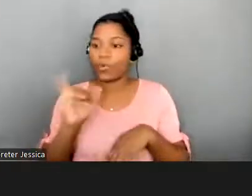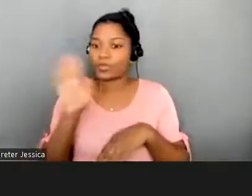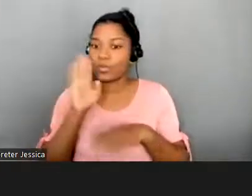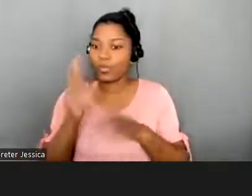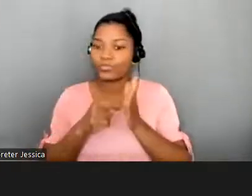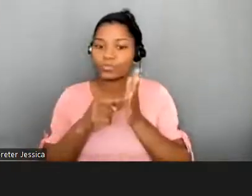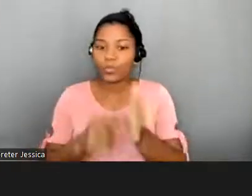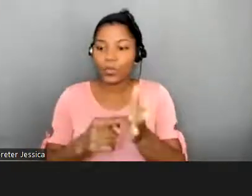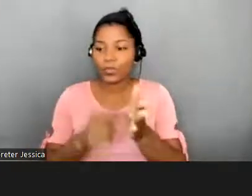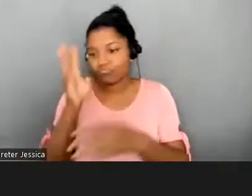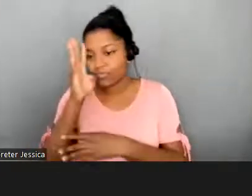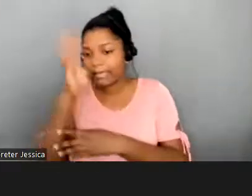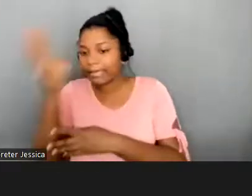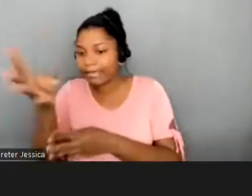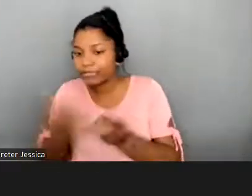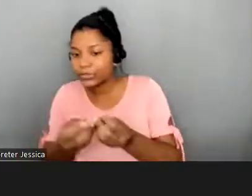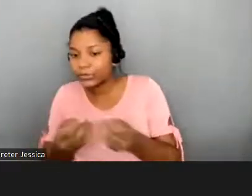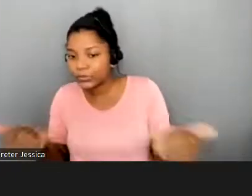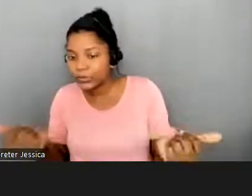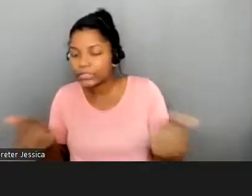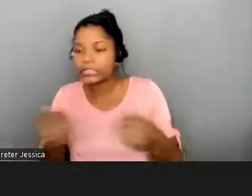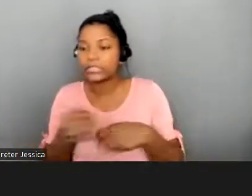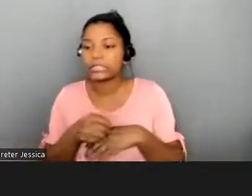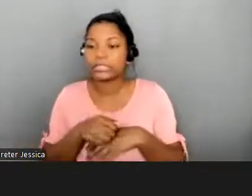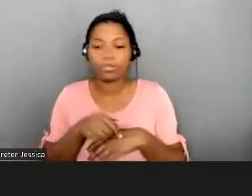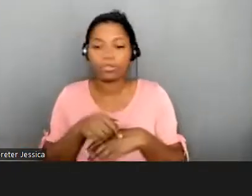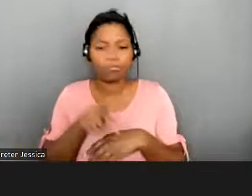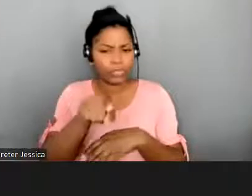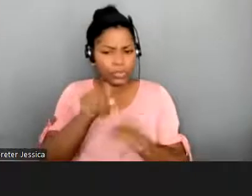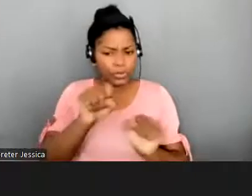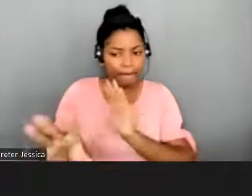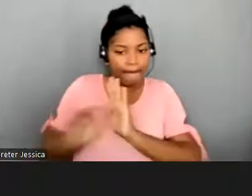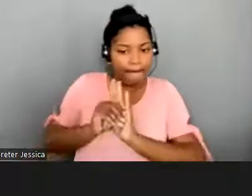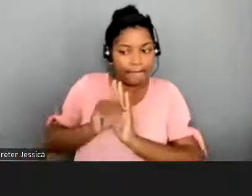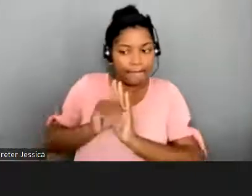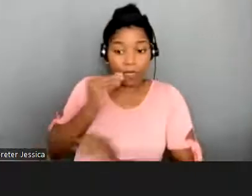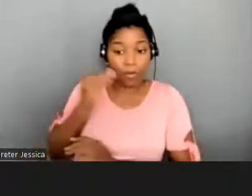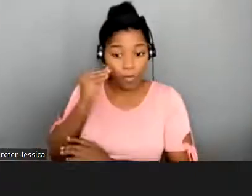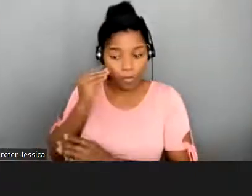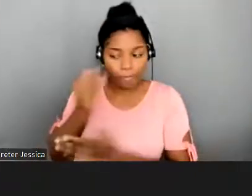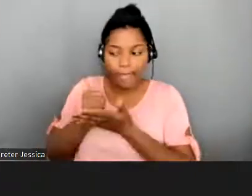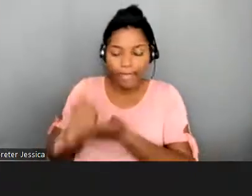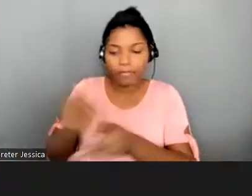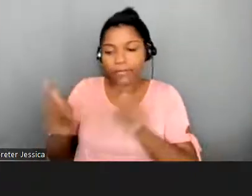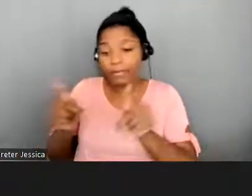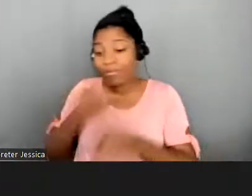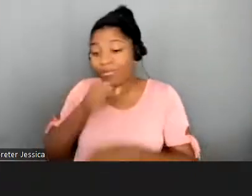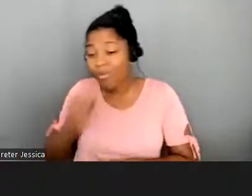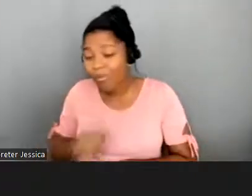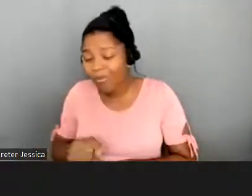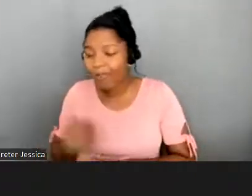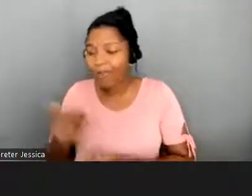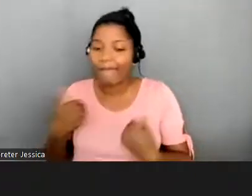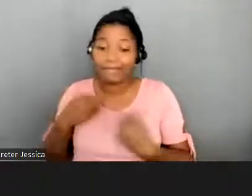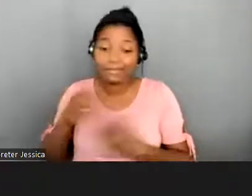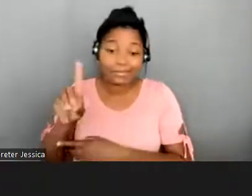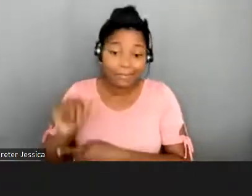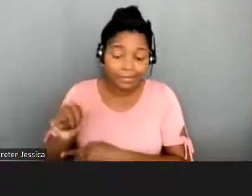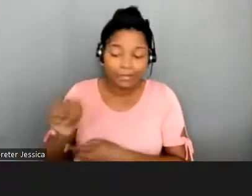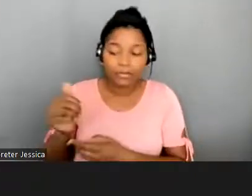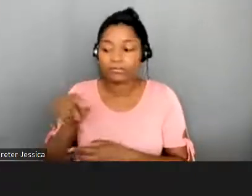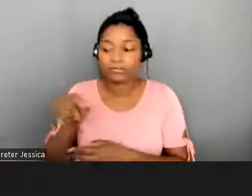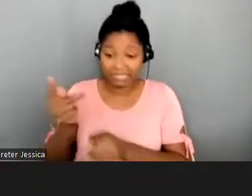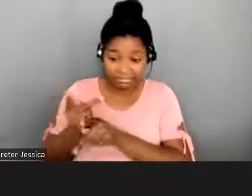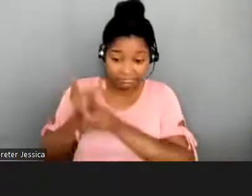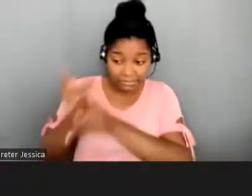creative solutions and tools that you can replicate and use to help older adults, people with disabilities, and caregivers